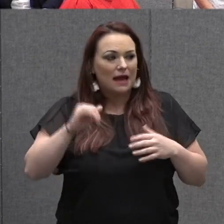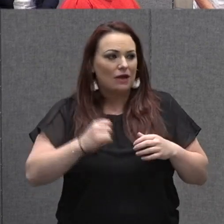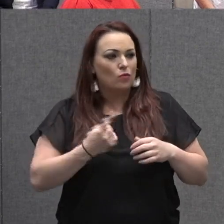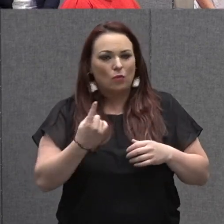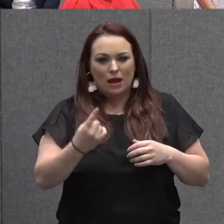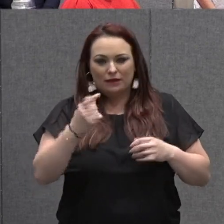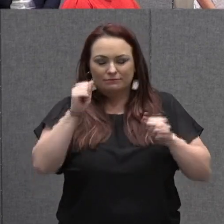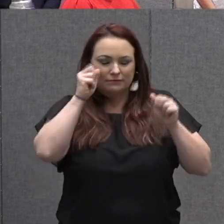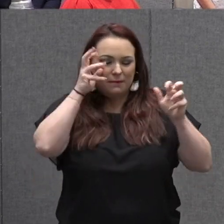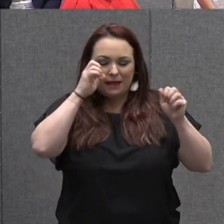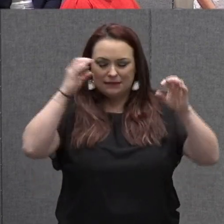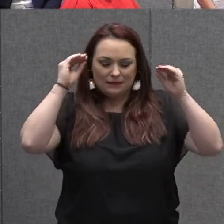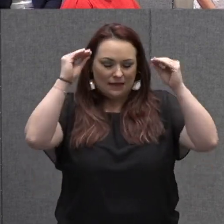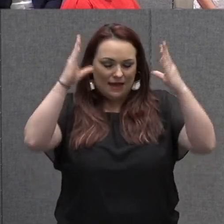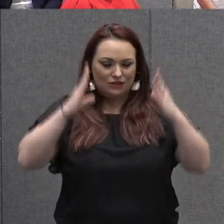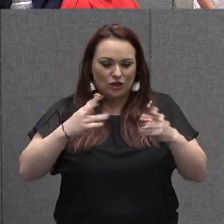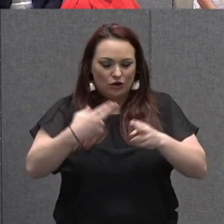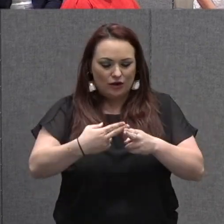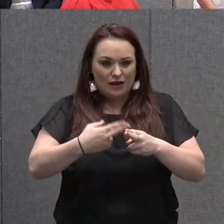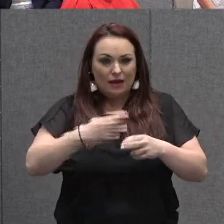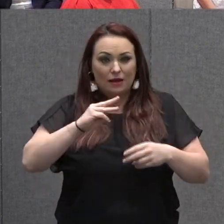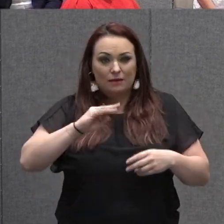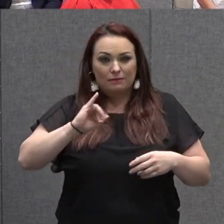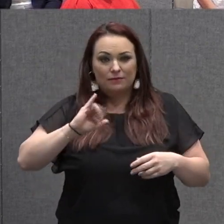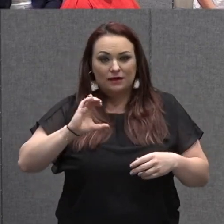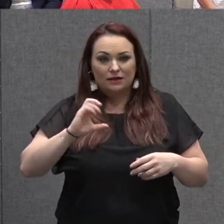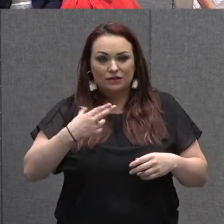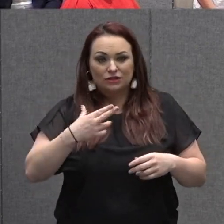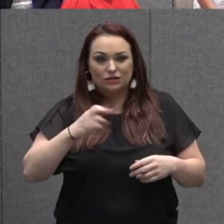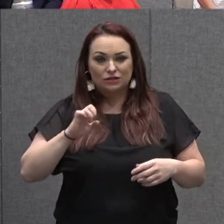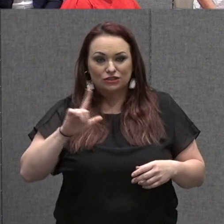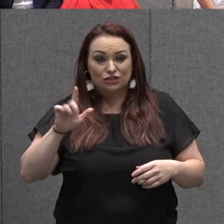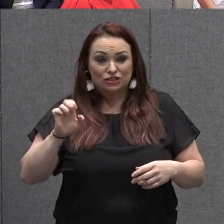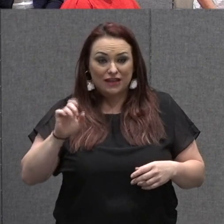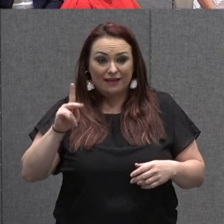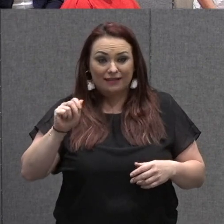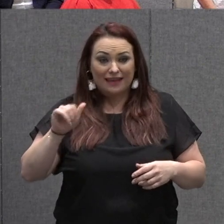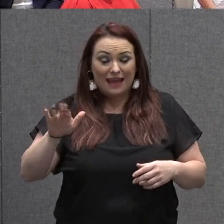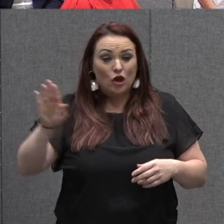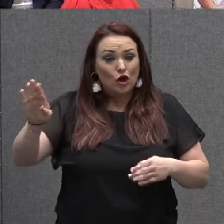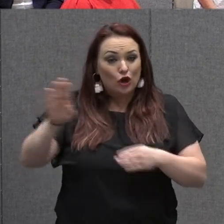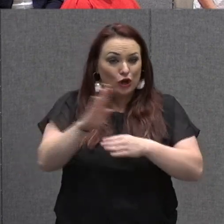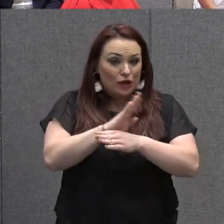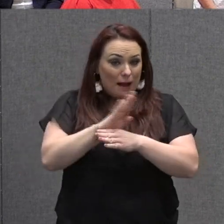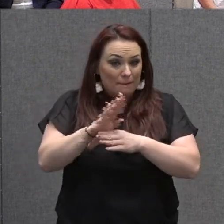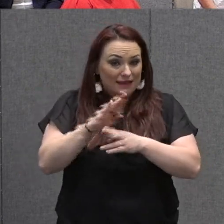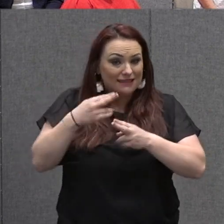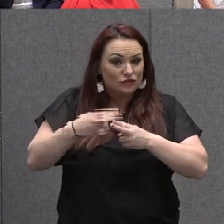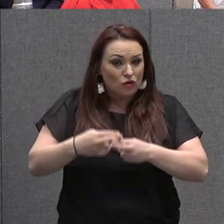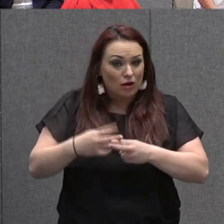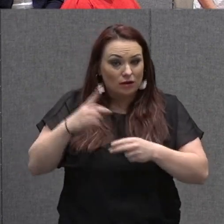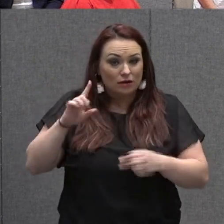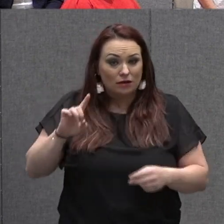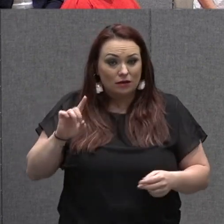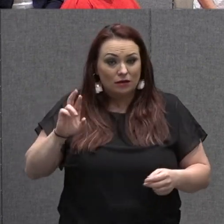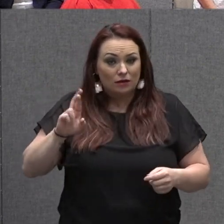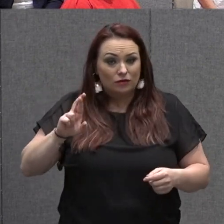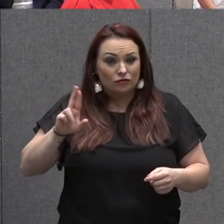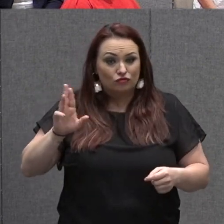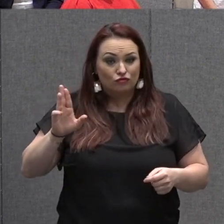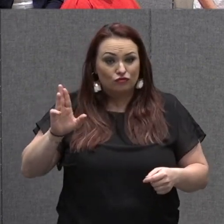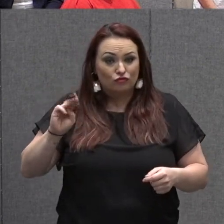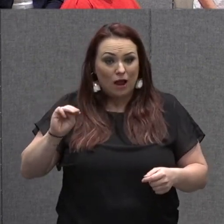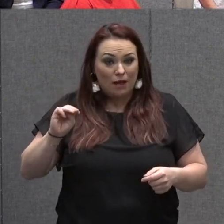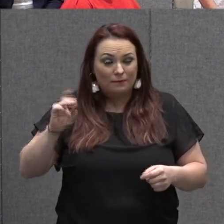amazing educator. Her name is Michelle Kay, and she's from her company called Drum Smart. And this is some